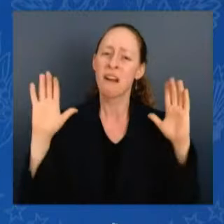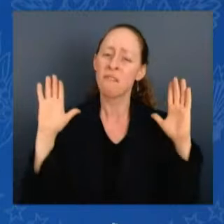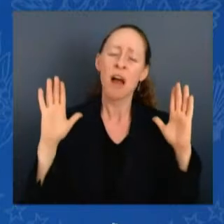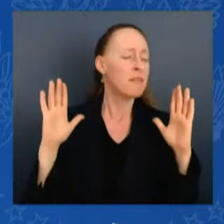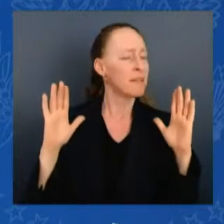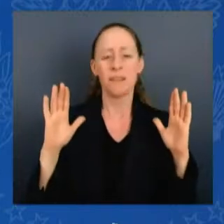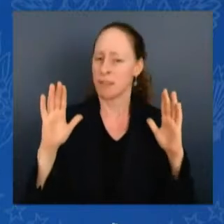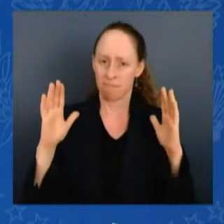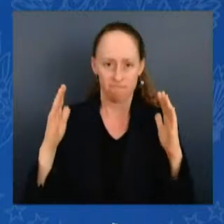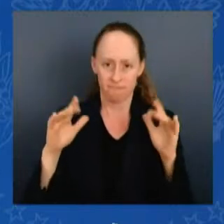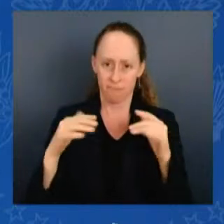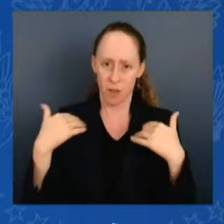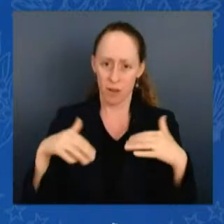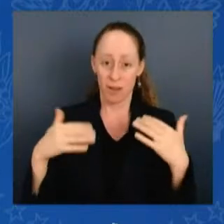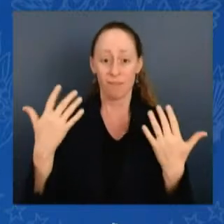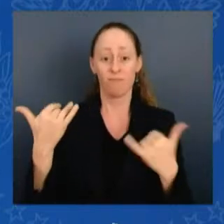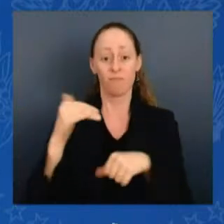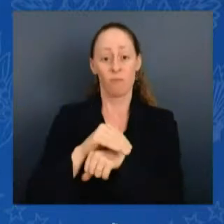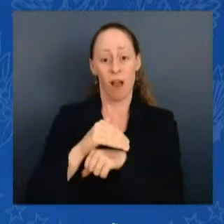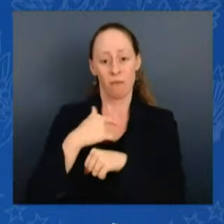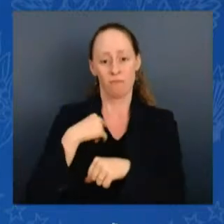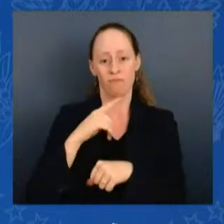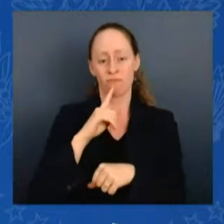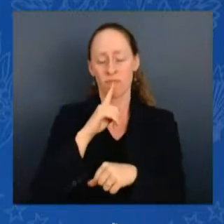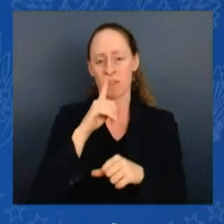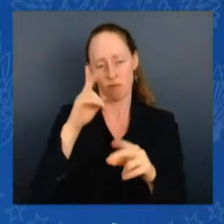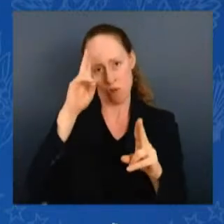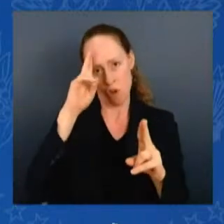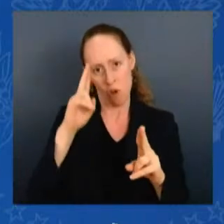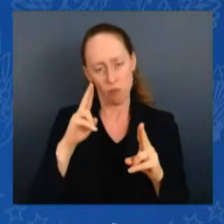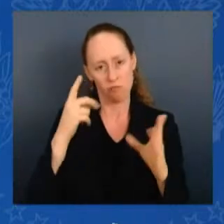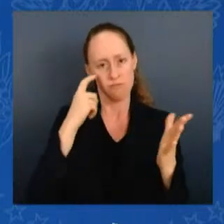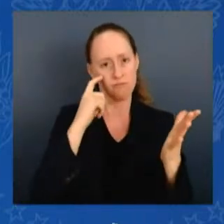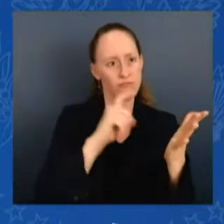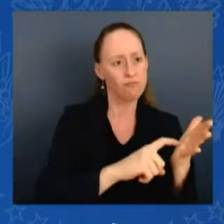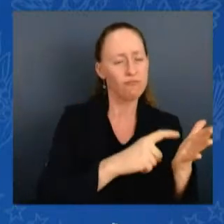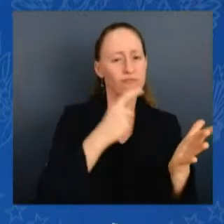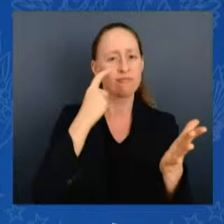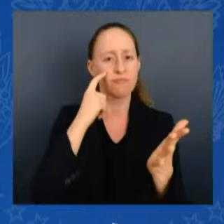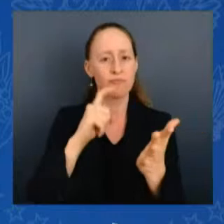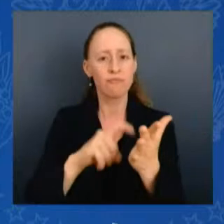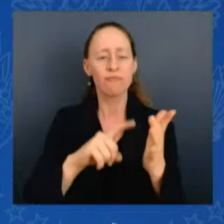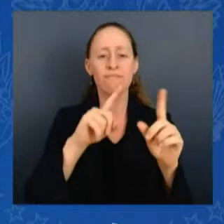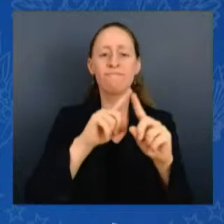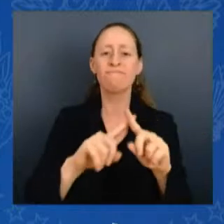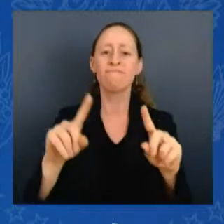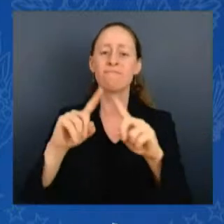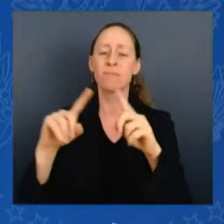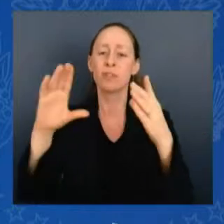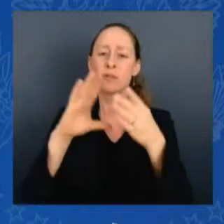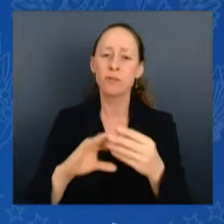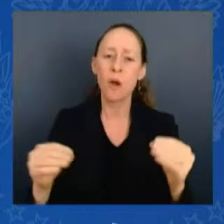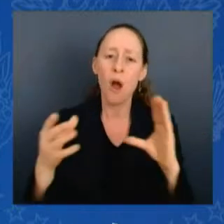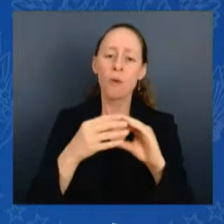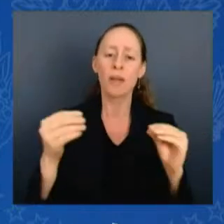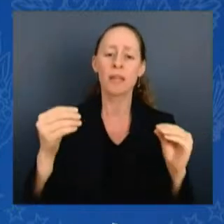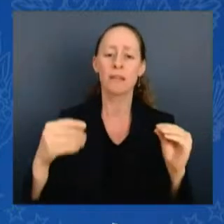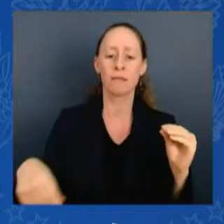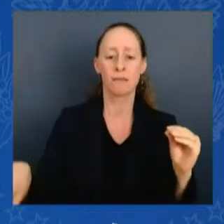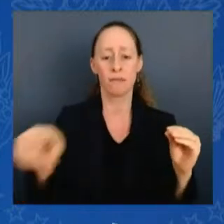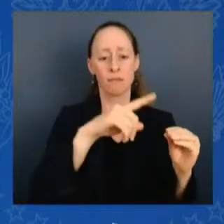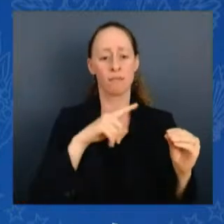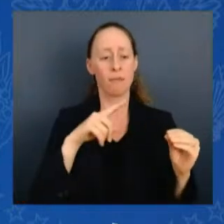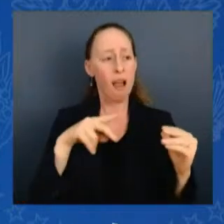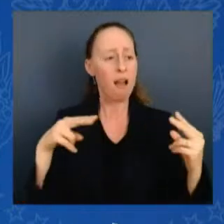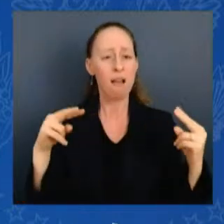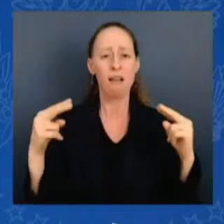honor such remarkable stories and achievements, let us be inspired by the profound impact one person's journey can have